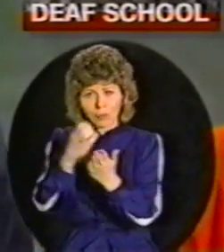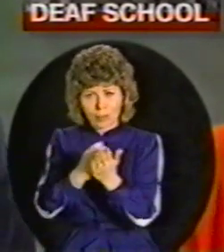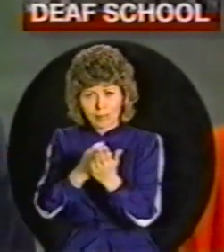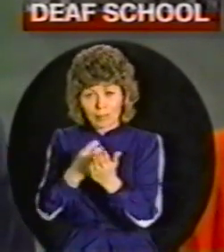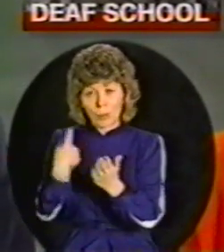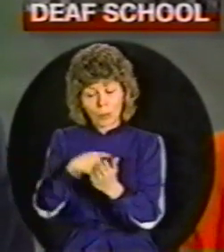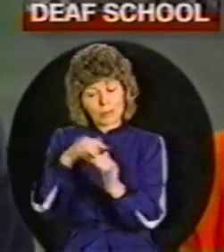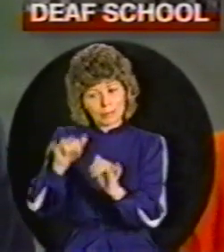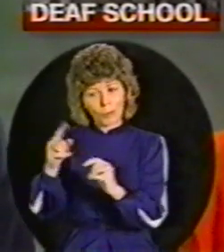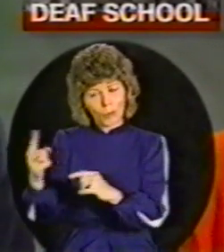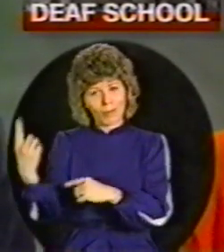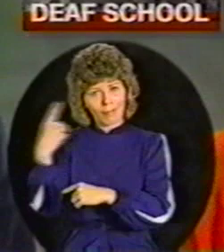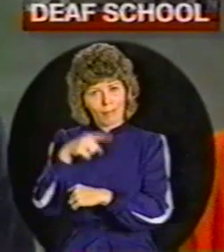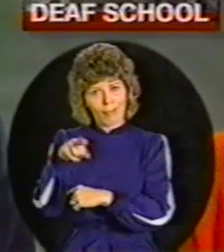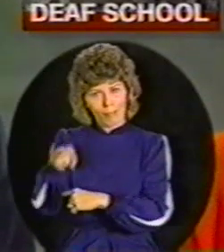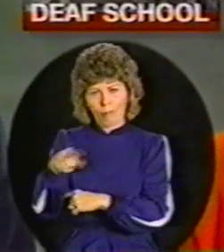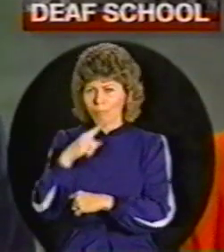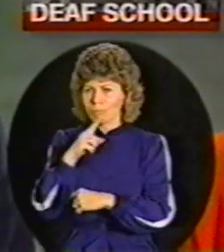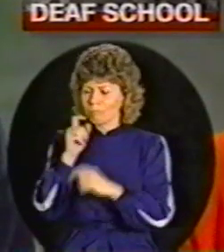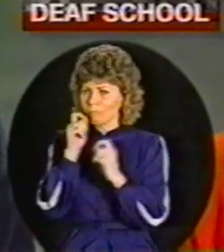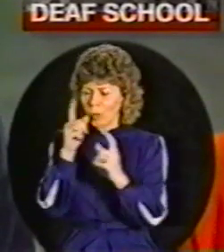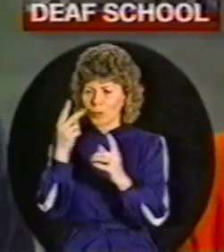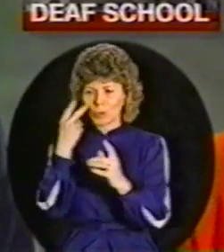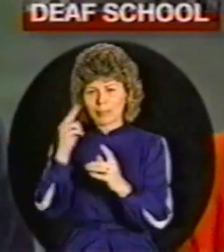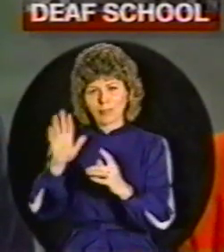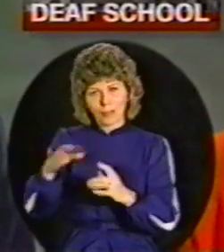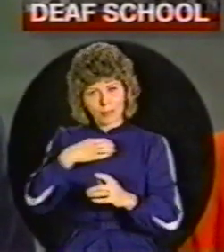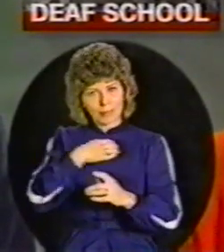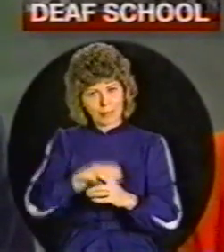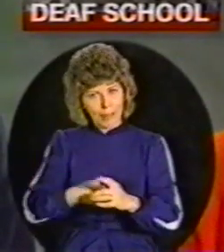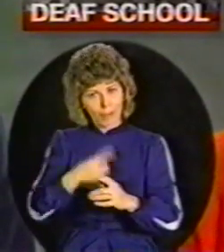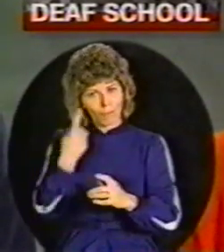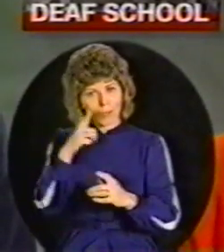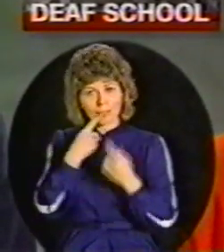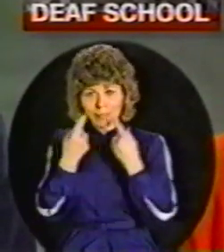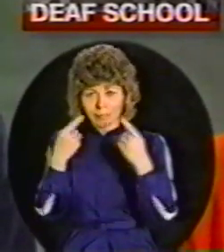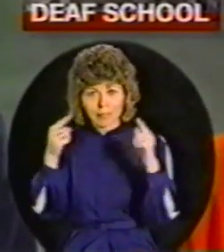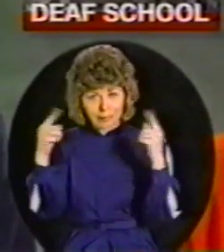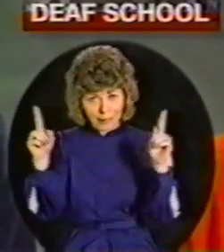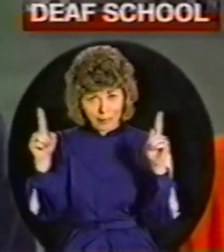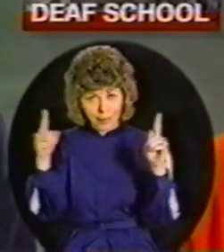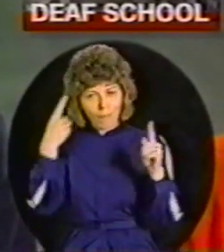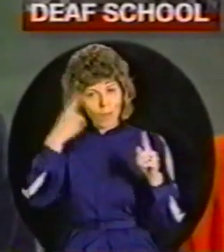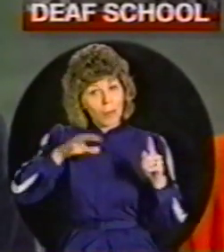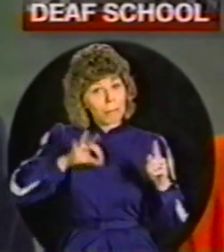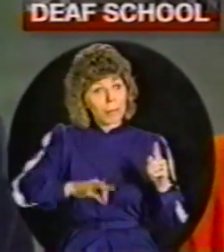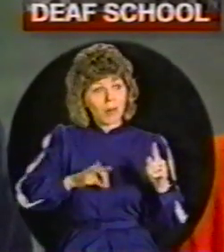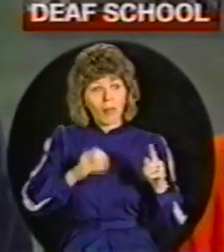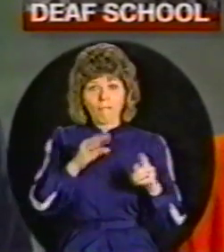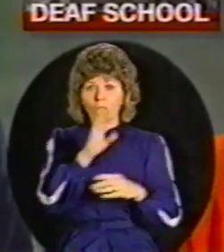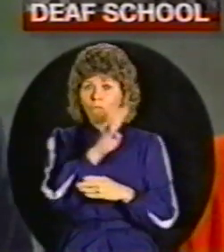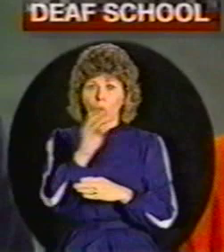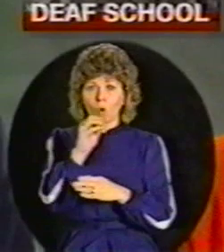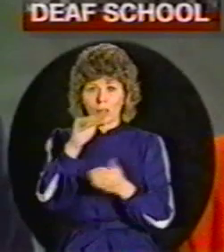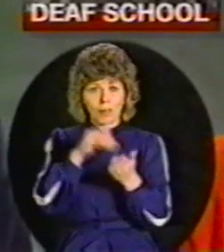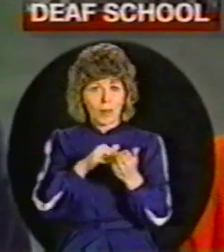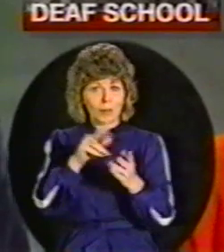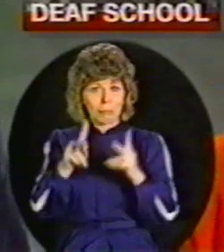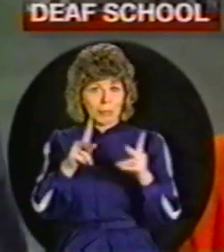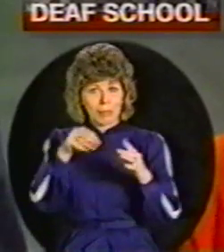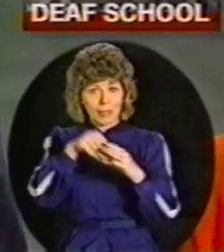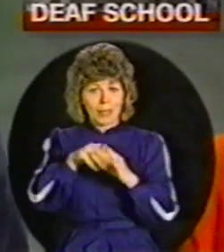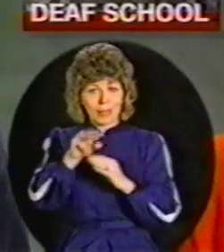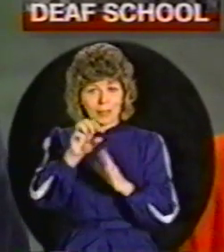We spent a day at the Academy for the Deaf and were amazed at these students' desire to succeed. For the benefit of nearly 40,000 hearing